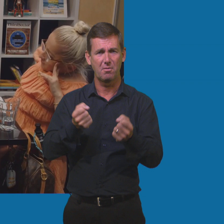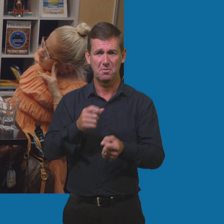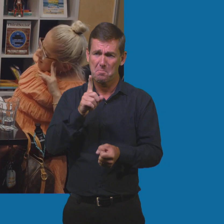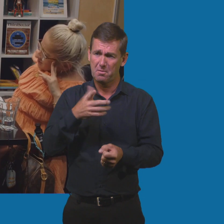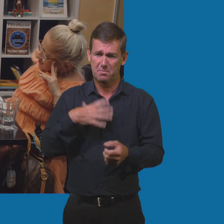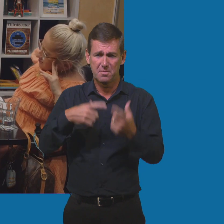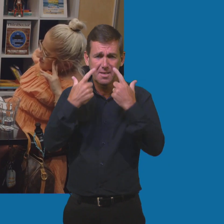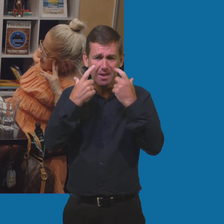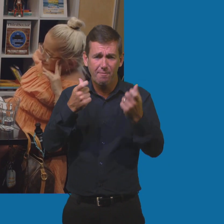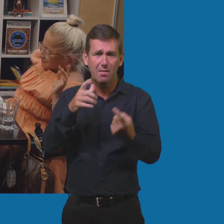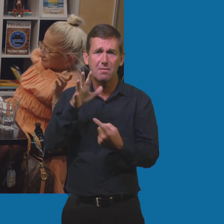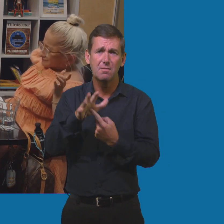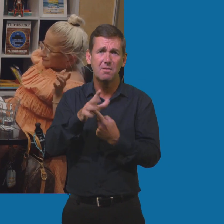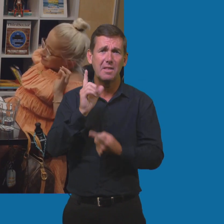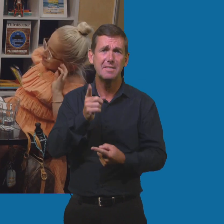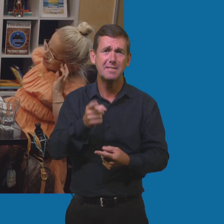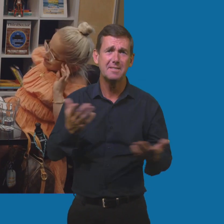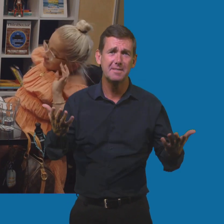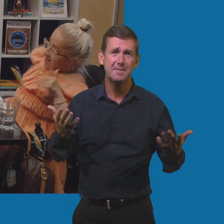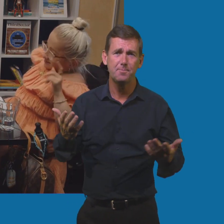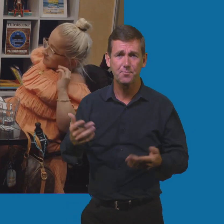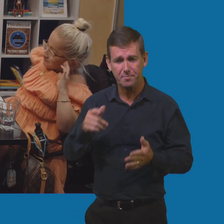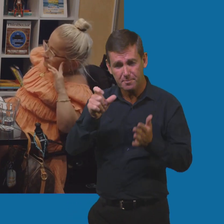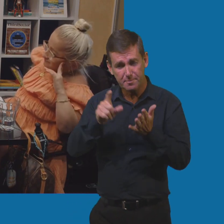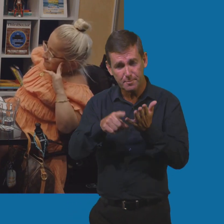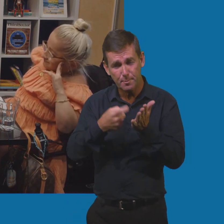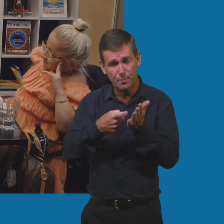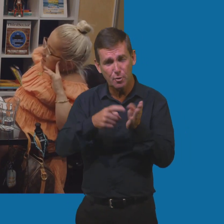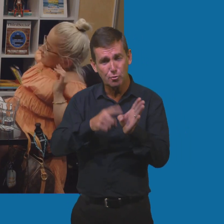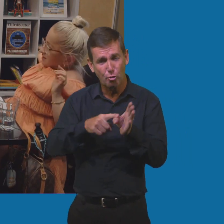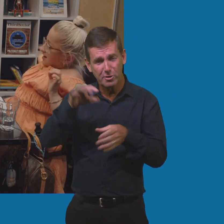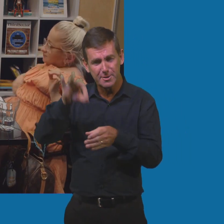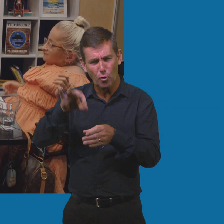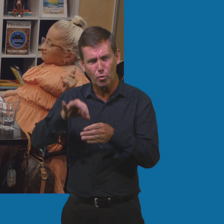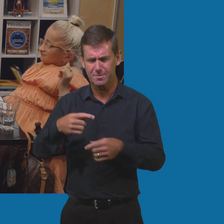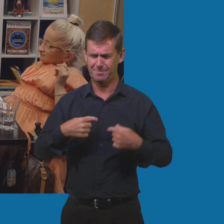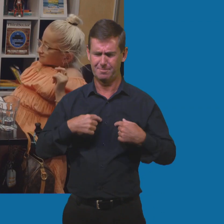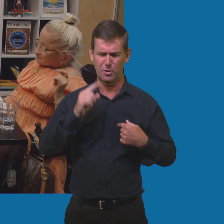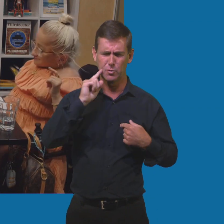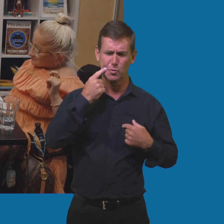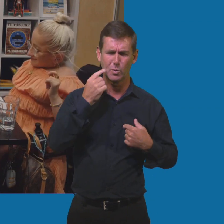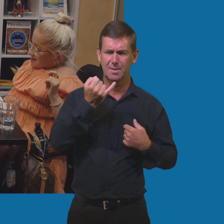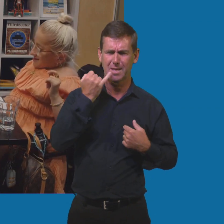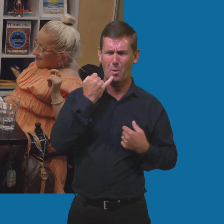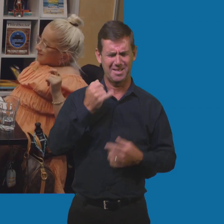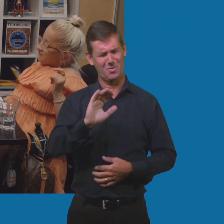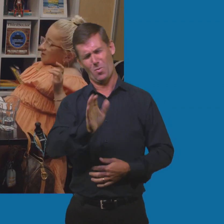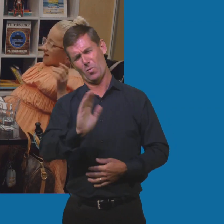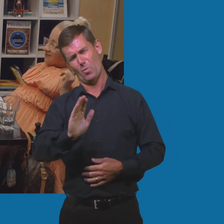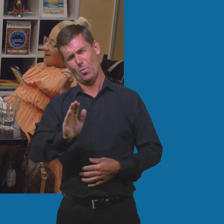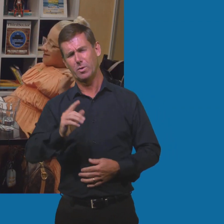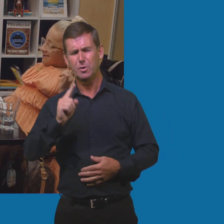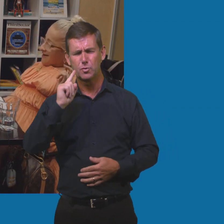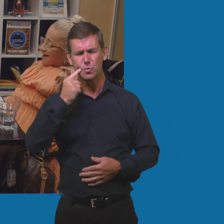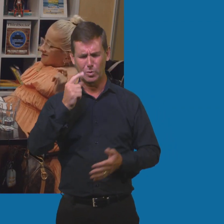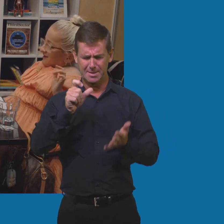what a way to snack on the Barbecue go. sauce? Curry sauce? Yes. Sweet and Yeah, sour. Oh no. Curry's my go-to. Sweet and You've sour gone